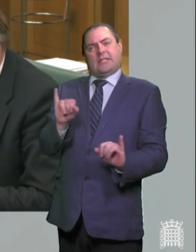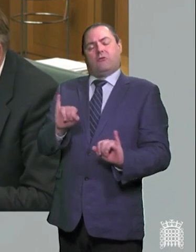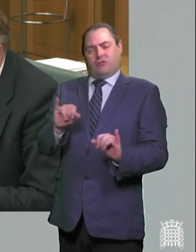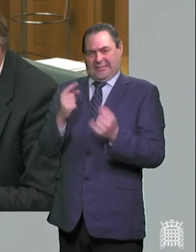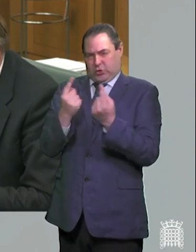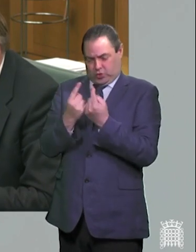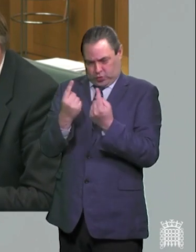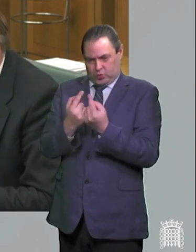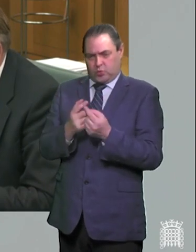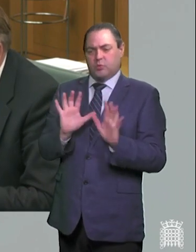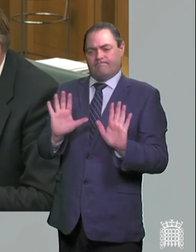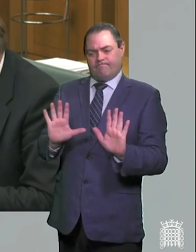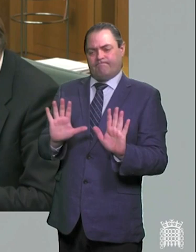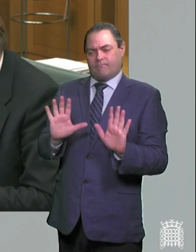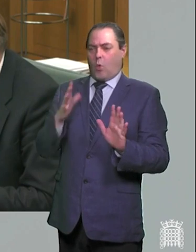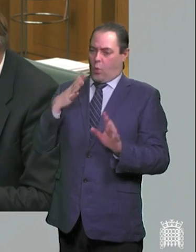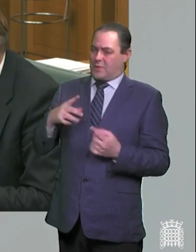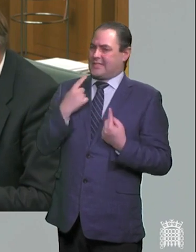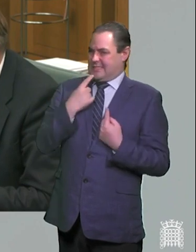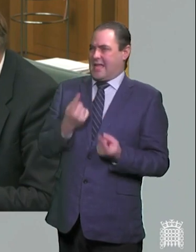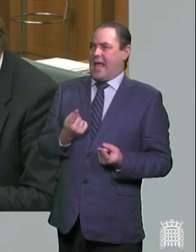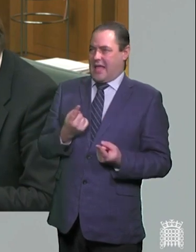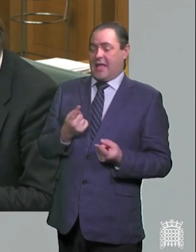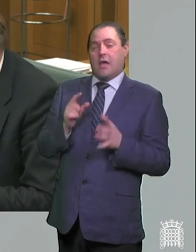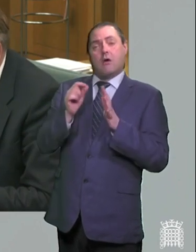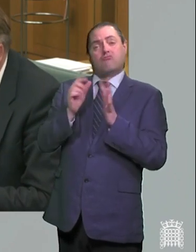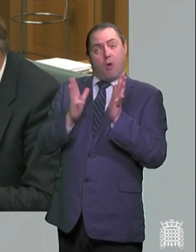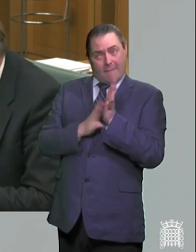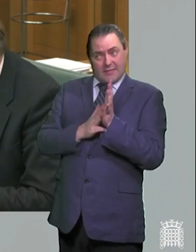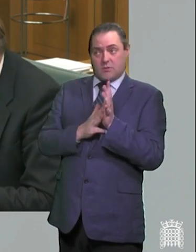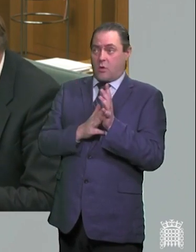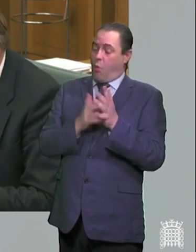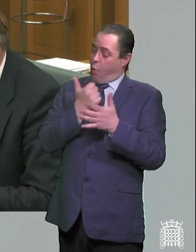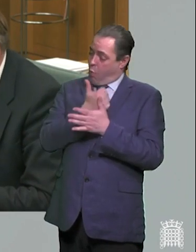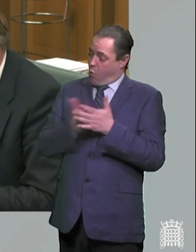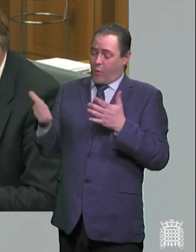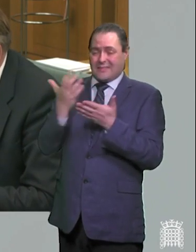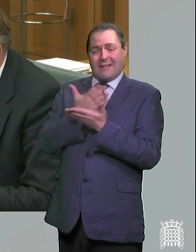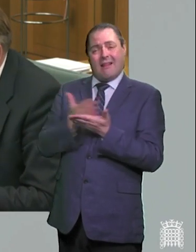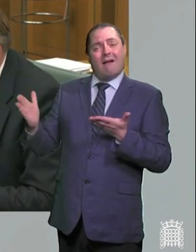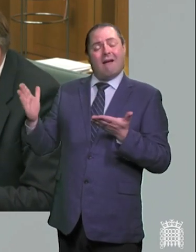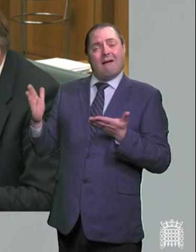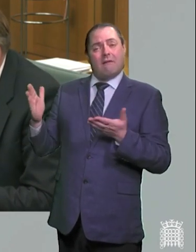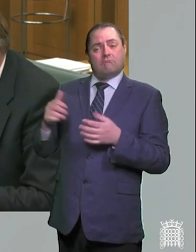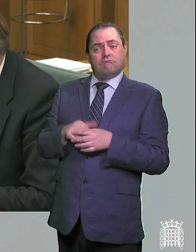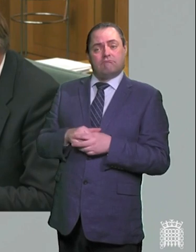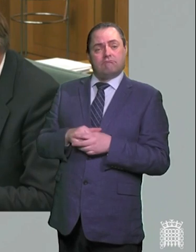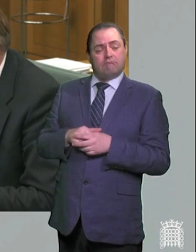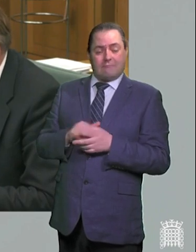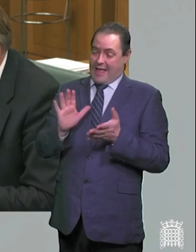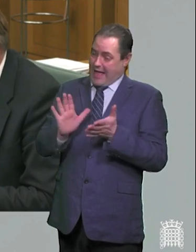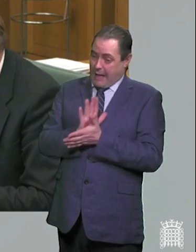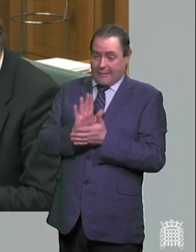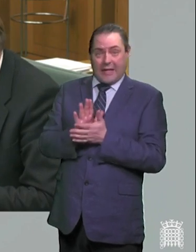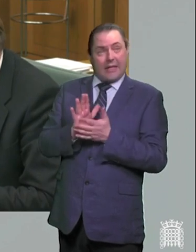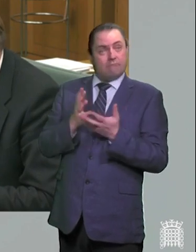consideration. Let me say at the outset that the Prime Minister has always been clear that he is happy to